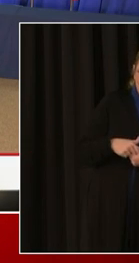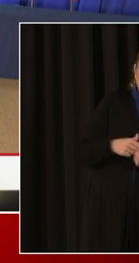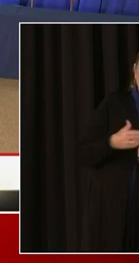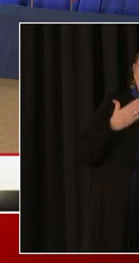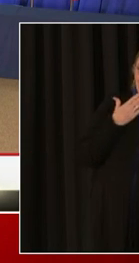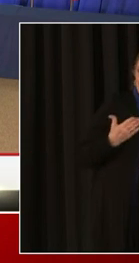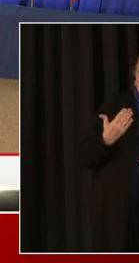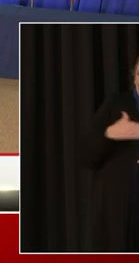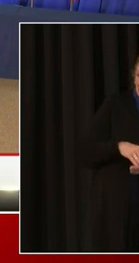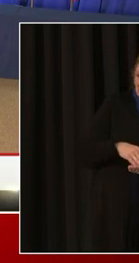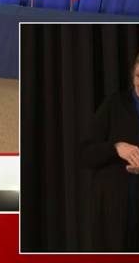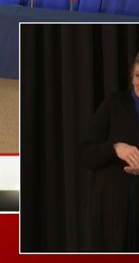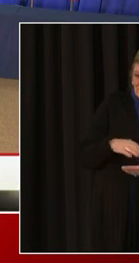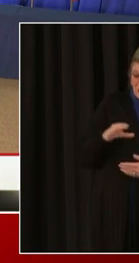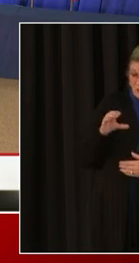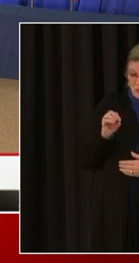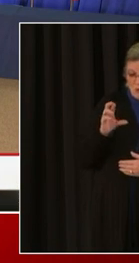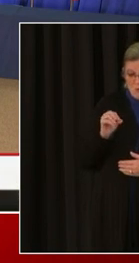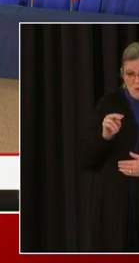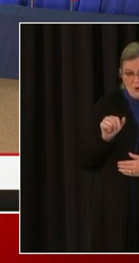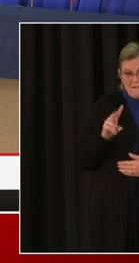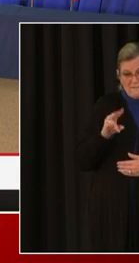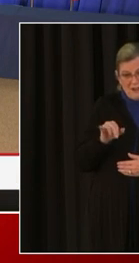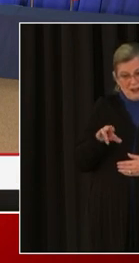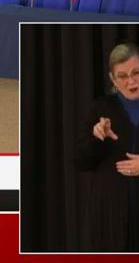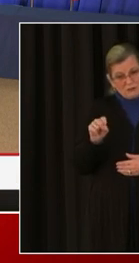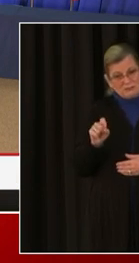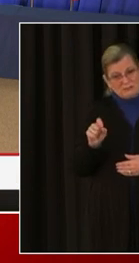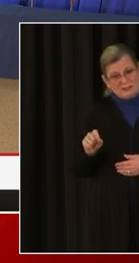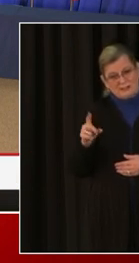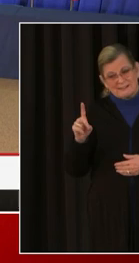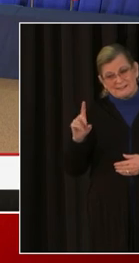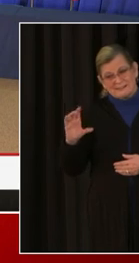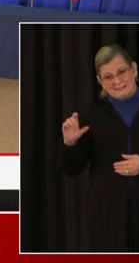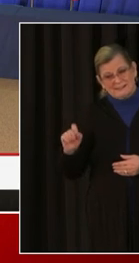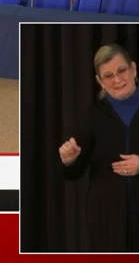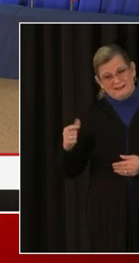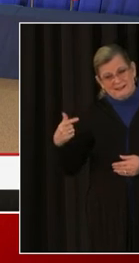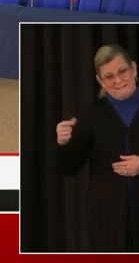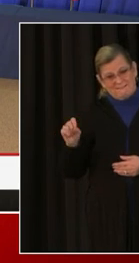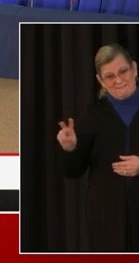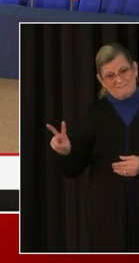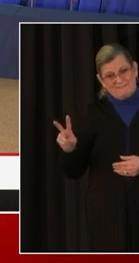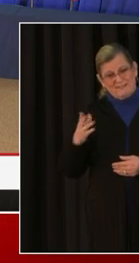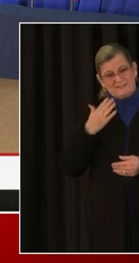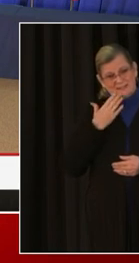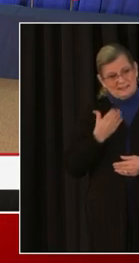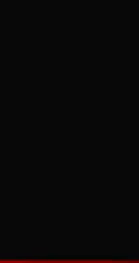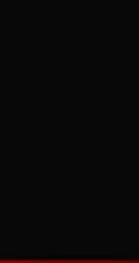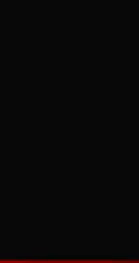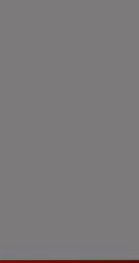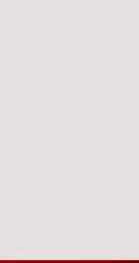is coronavirus.dc.gov. Thank you so much, and we'll talk to you on January 27th. Thank you.